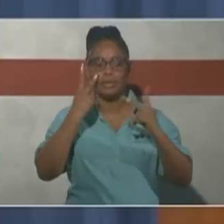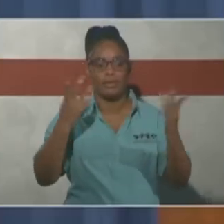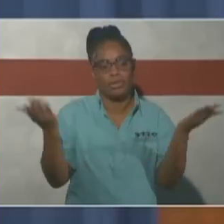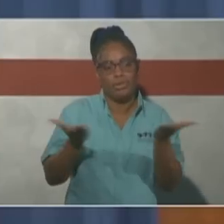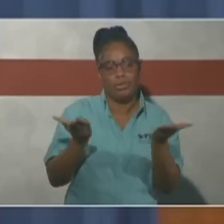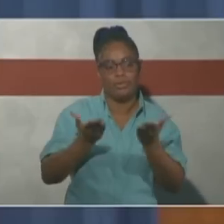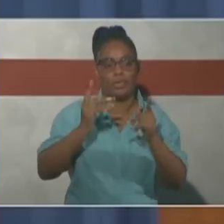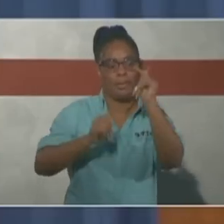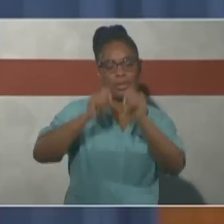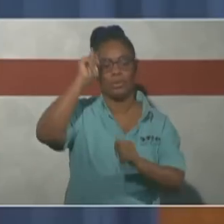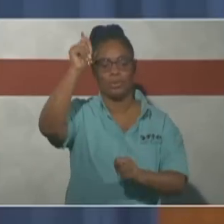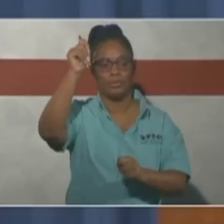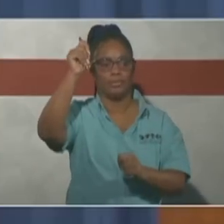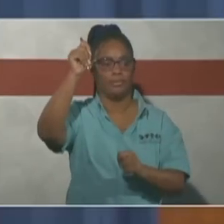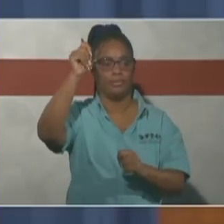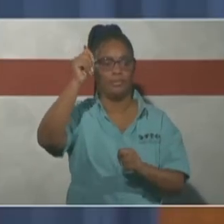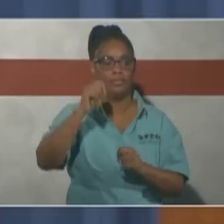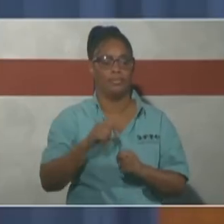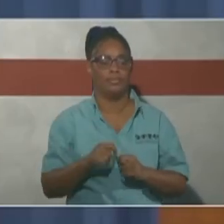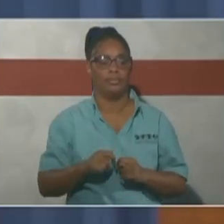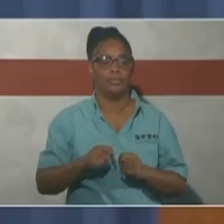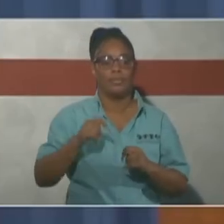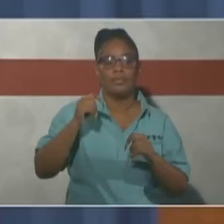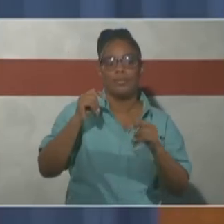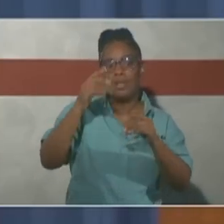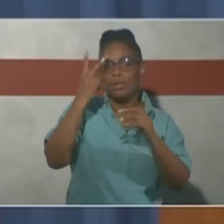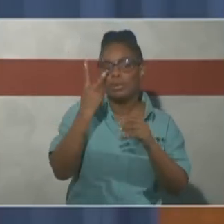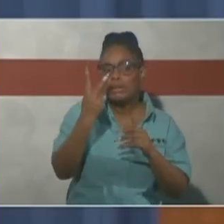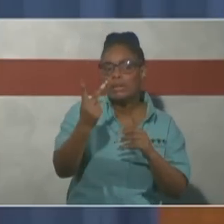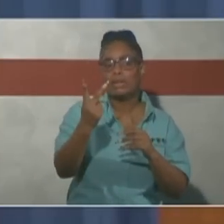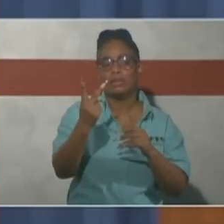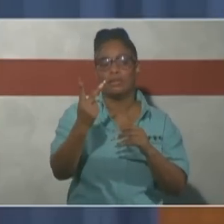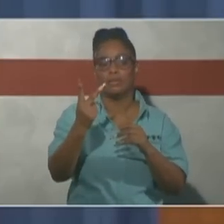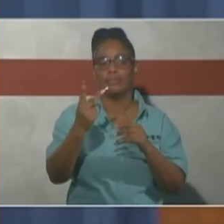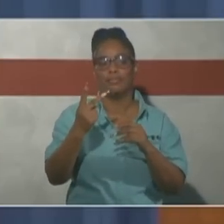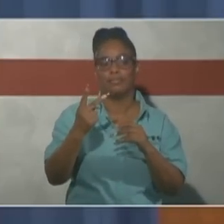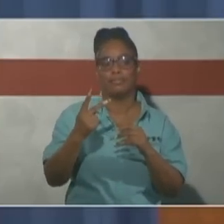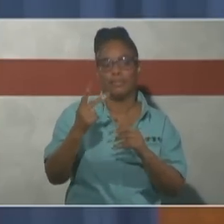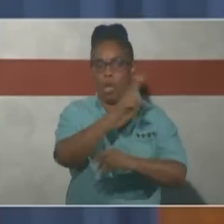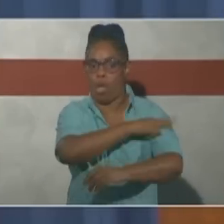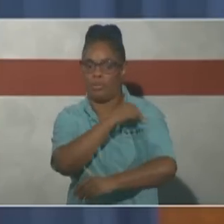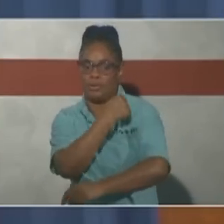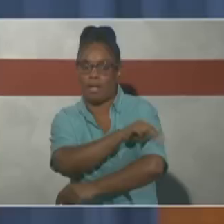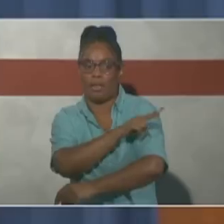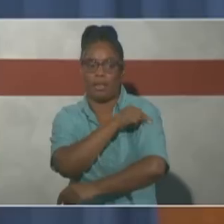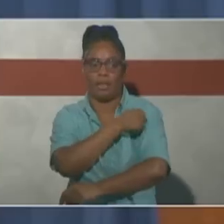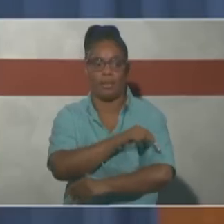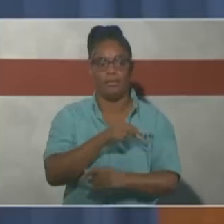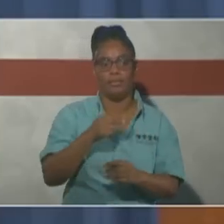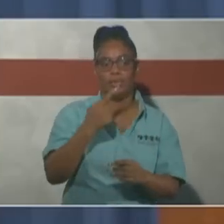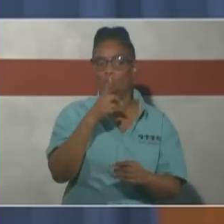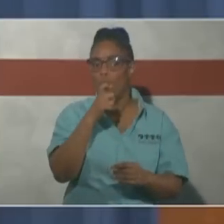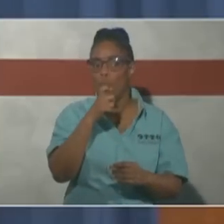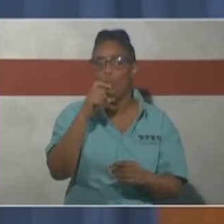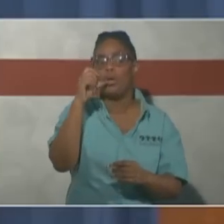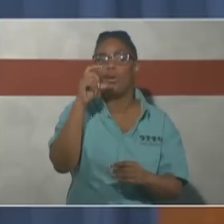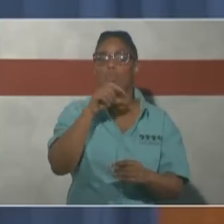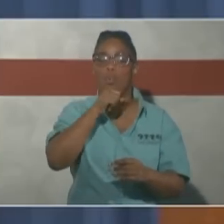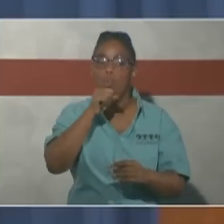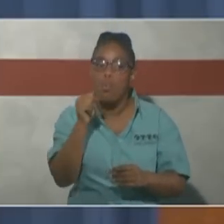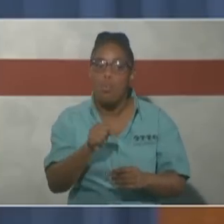a very happy and prosperous New Year. The climate that we are seeing in Trinidad and